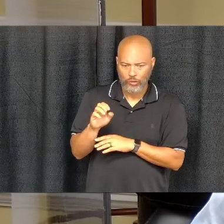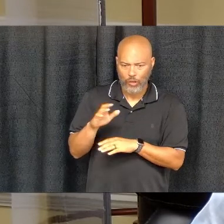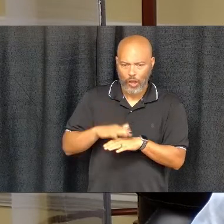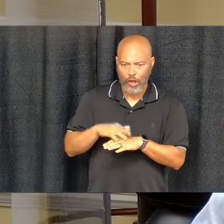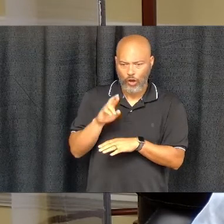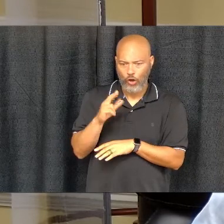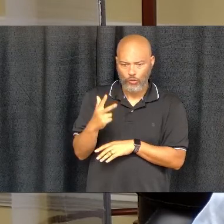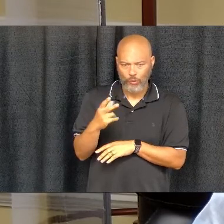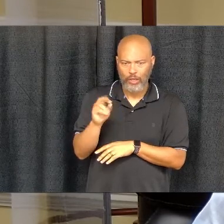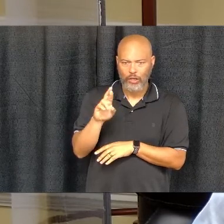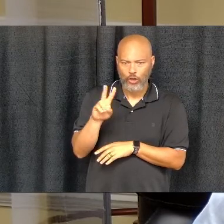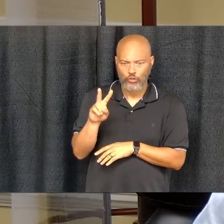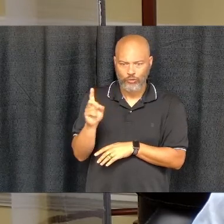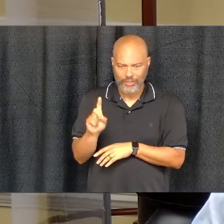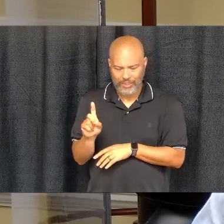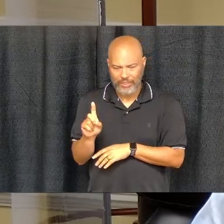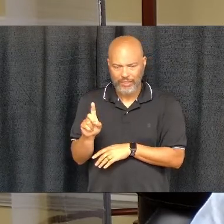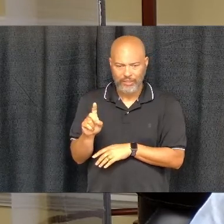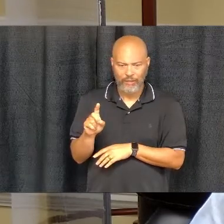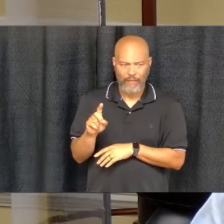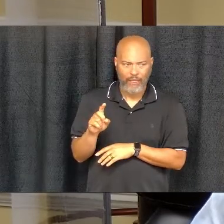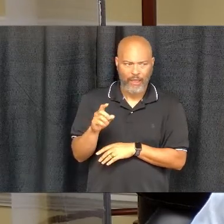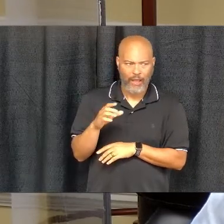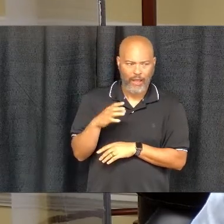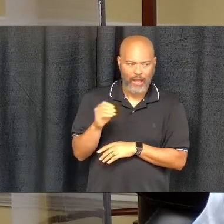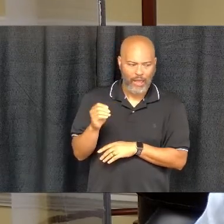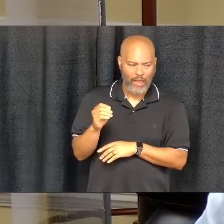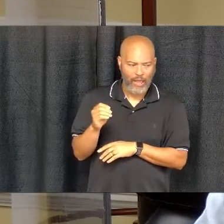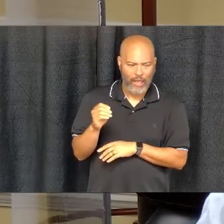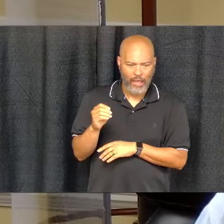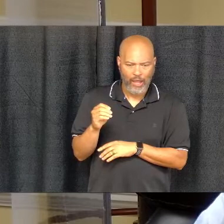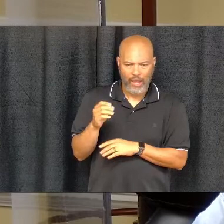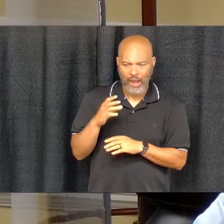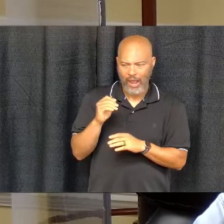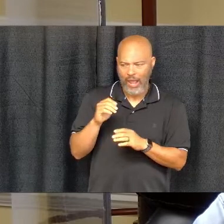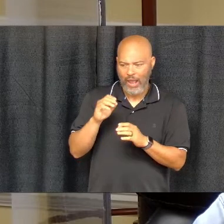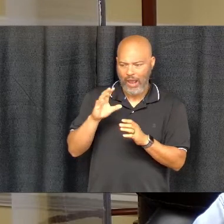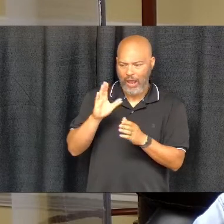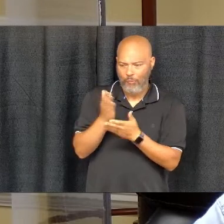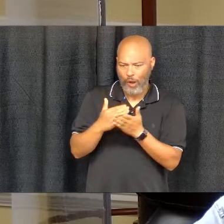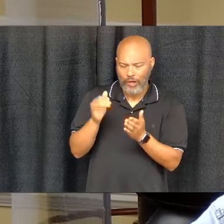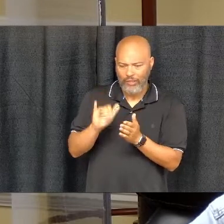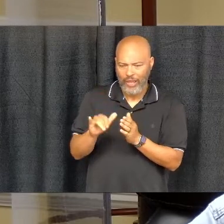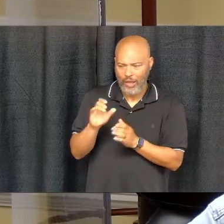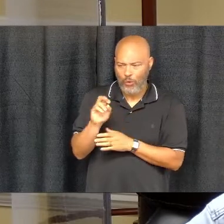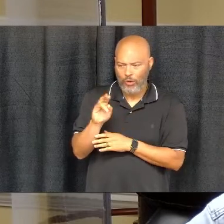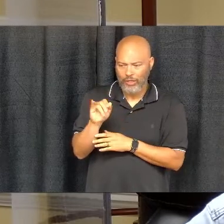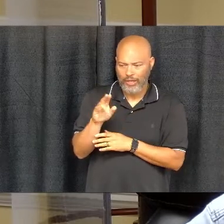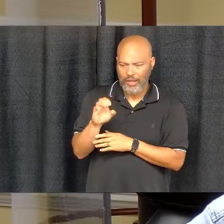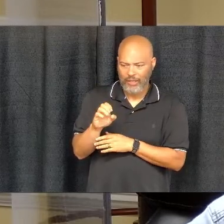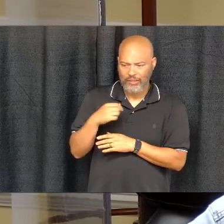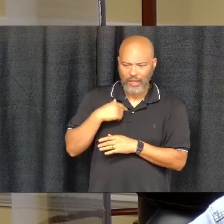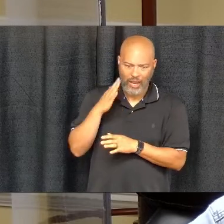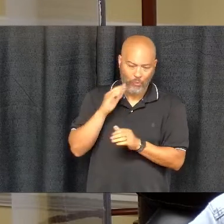R3 and R2D and embed number 6 as part of that ordinance. I'm going to